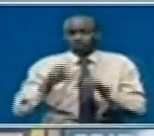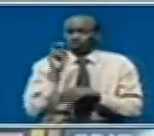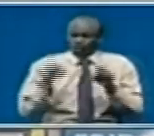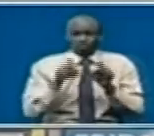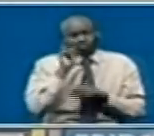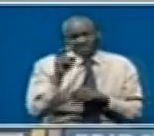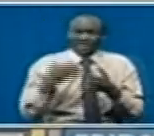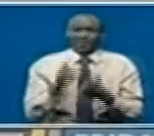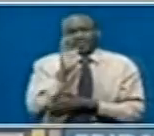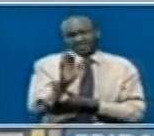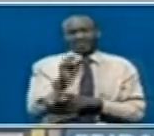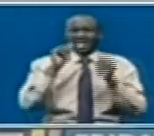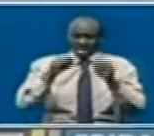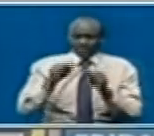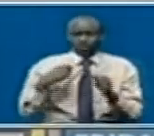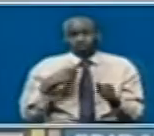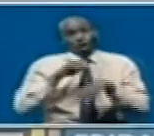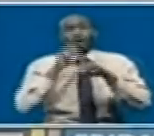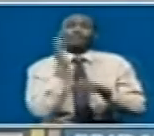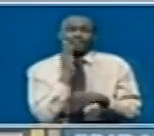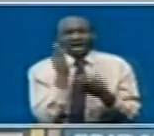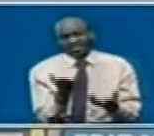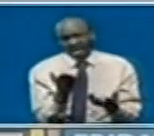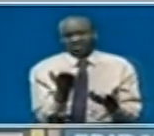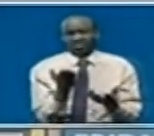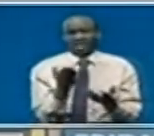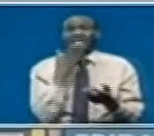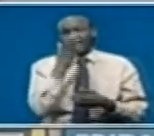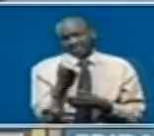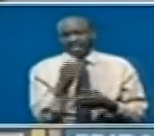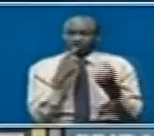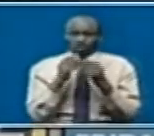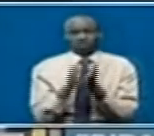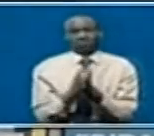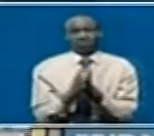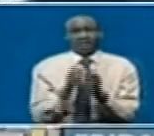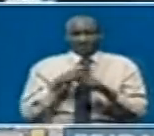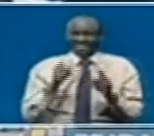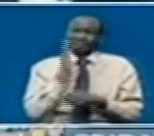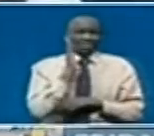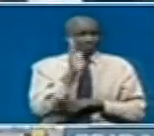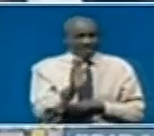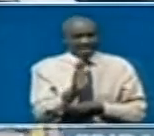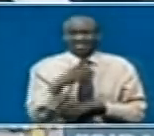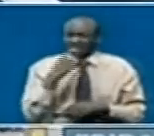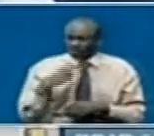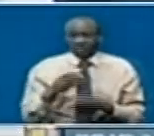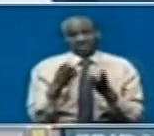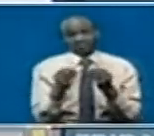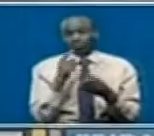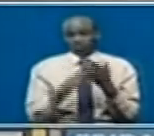Ethan, you know, being able to call mama who responds and talks to him. But for her mother, the plea is